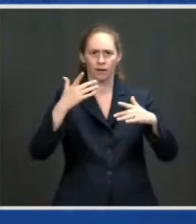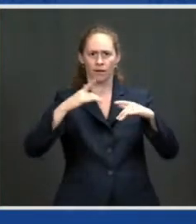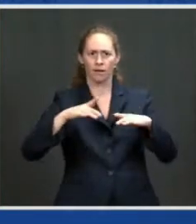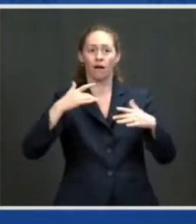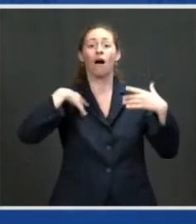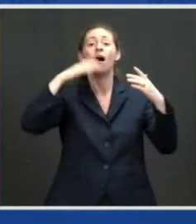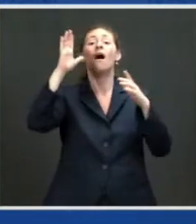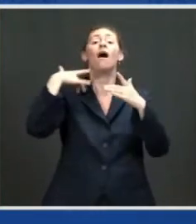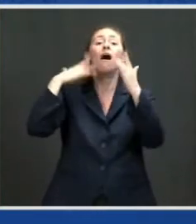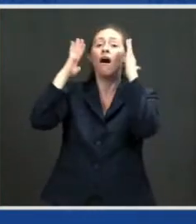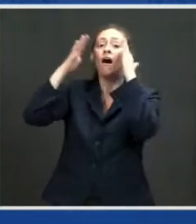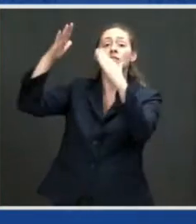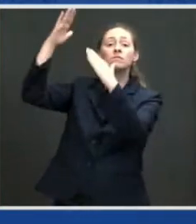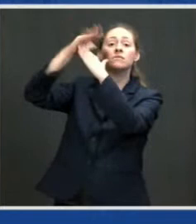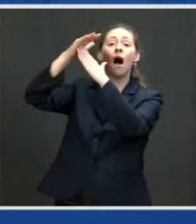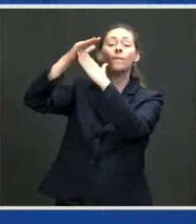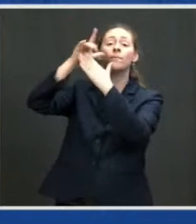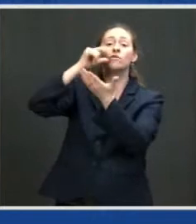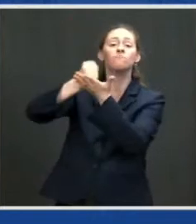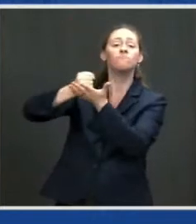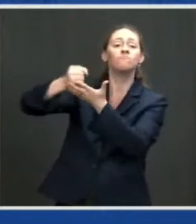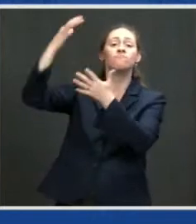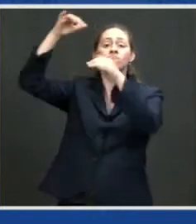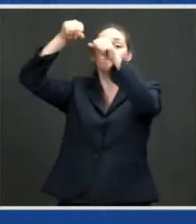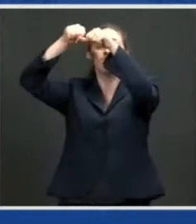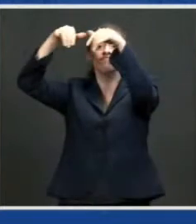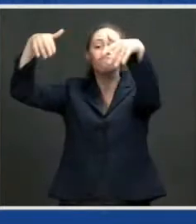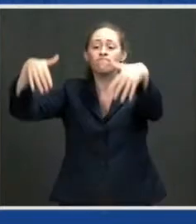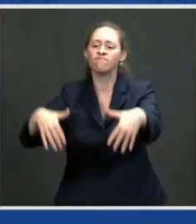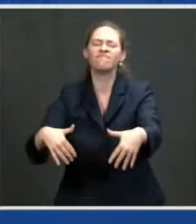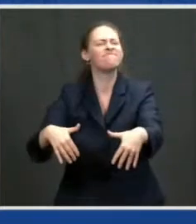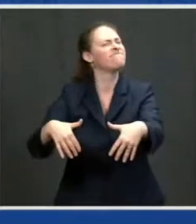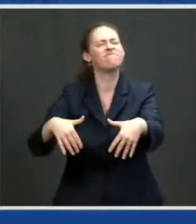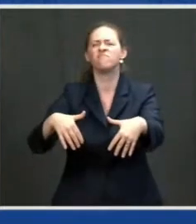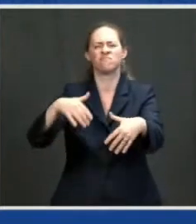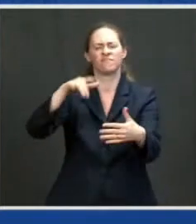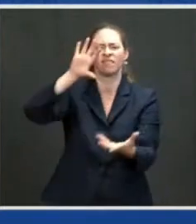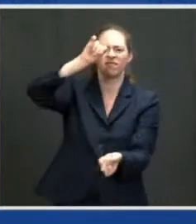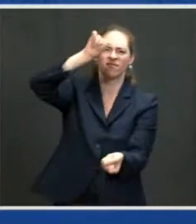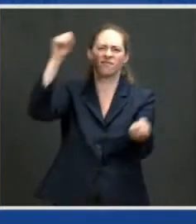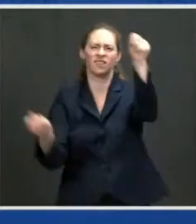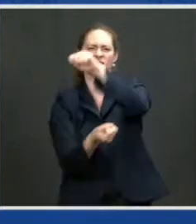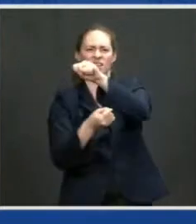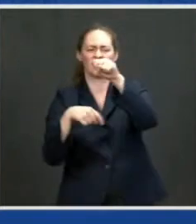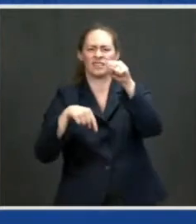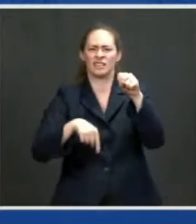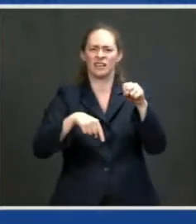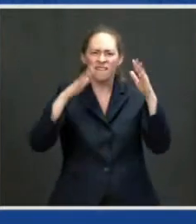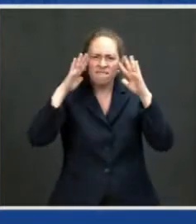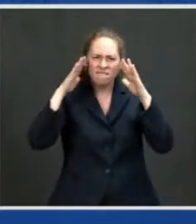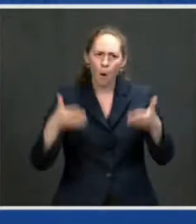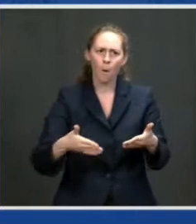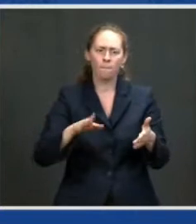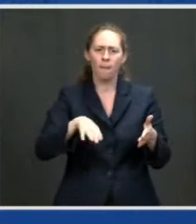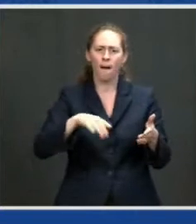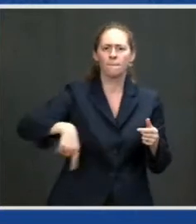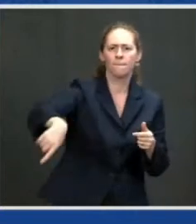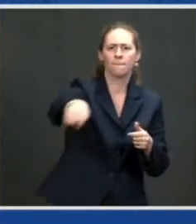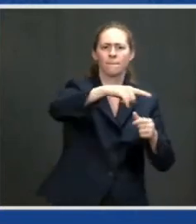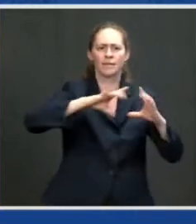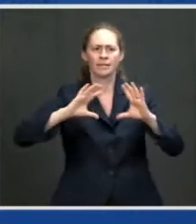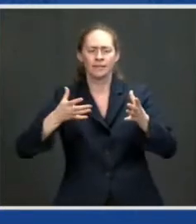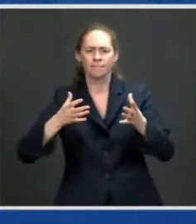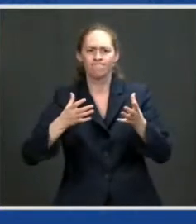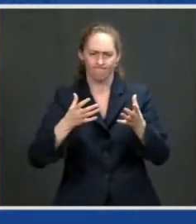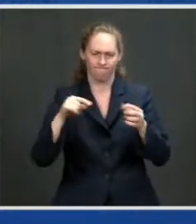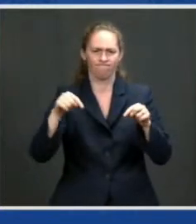from the very wealthy. That has never benefited people who are at this college or any other place where they're trying to